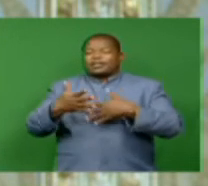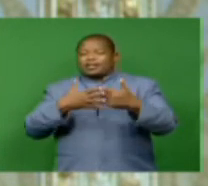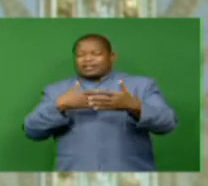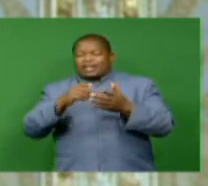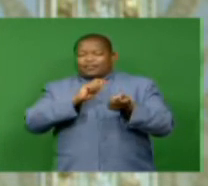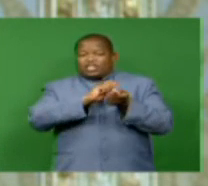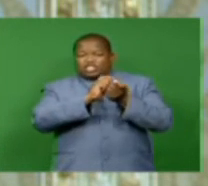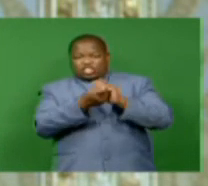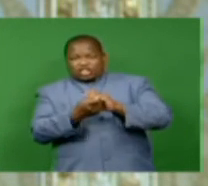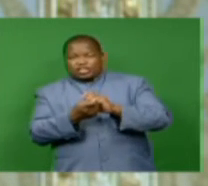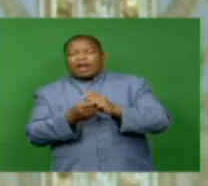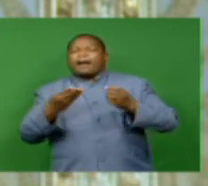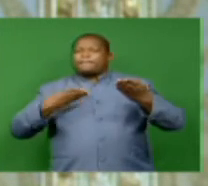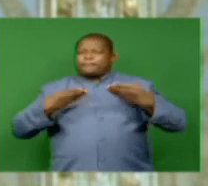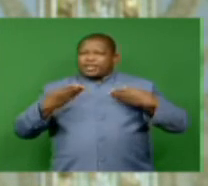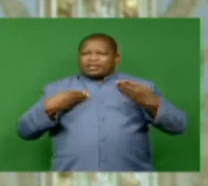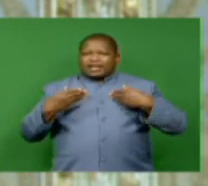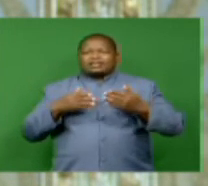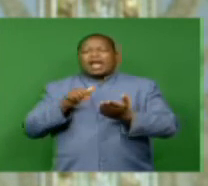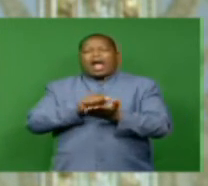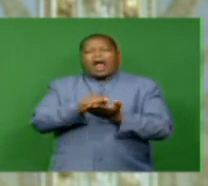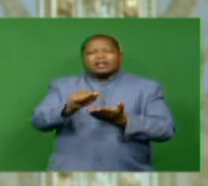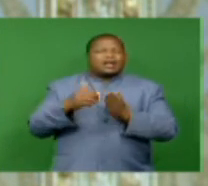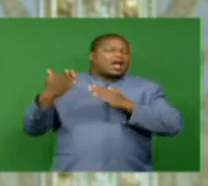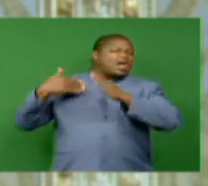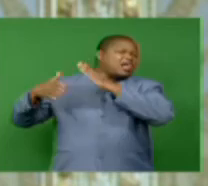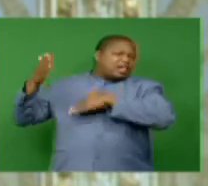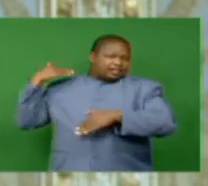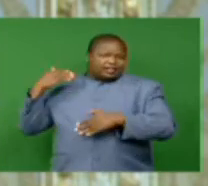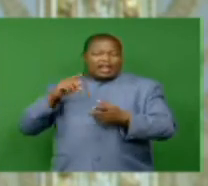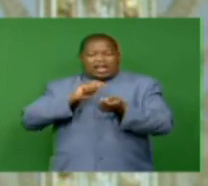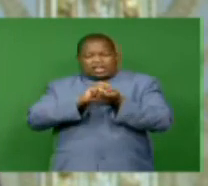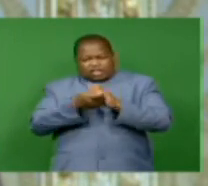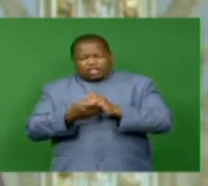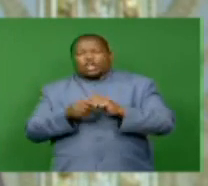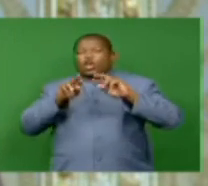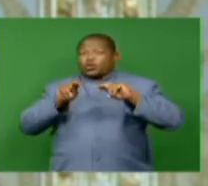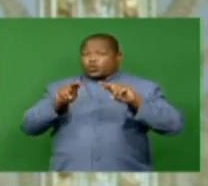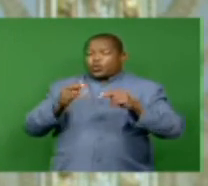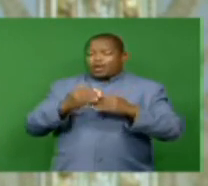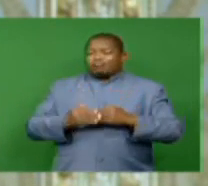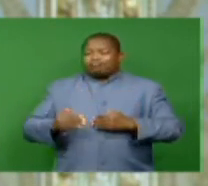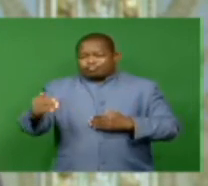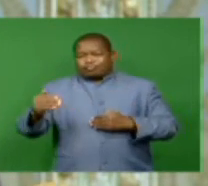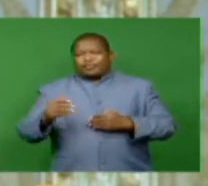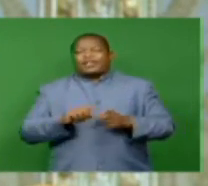our conventional way of trading among ourselves and the rest of the world.